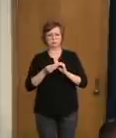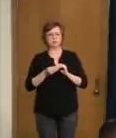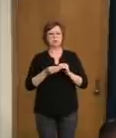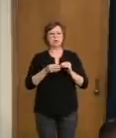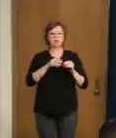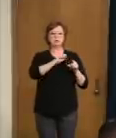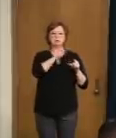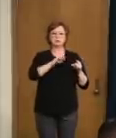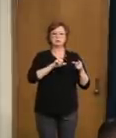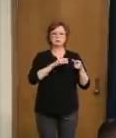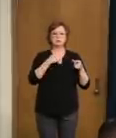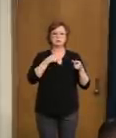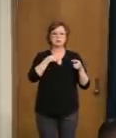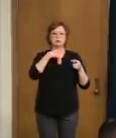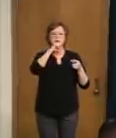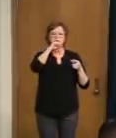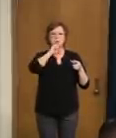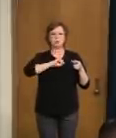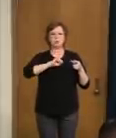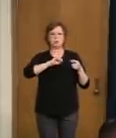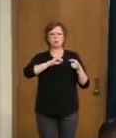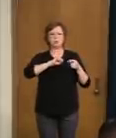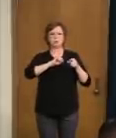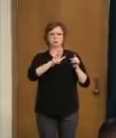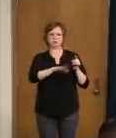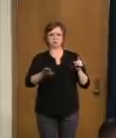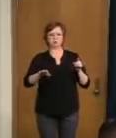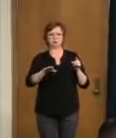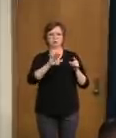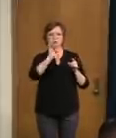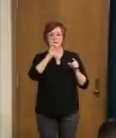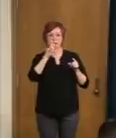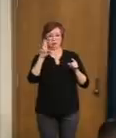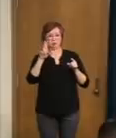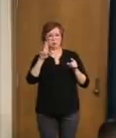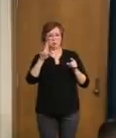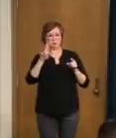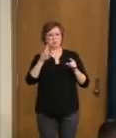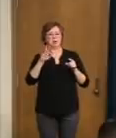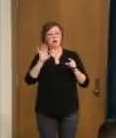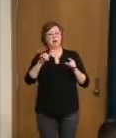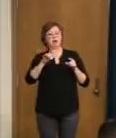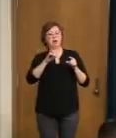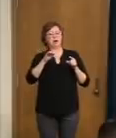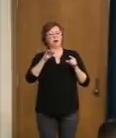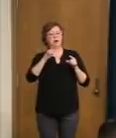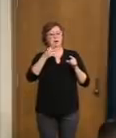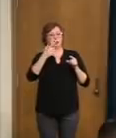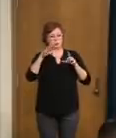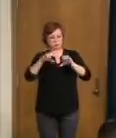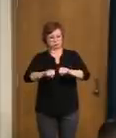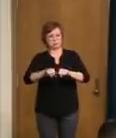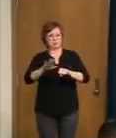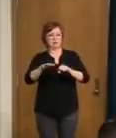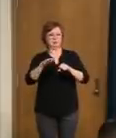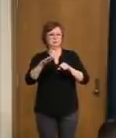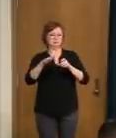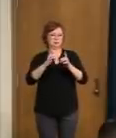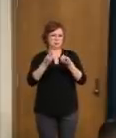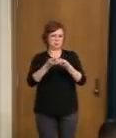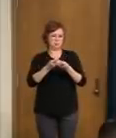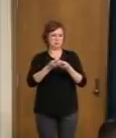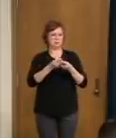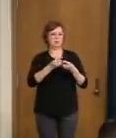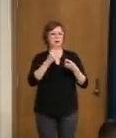pediatric intensive care and built another adult ICU in Saskatoon, so that increased our capacity as well. And again, one of our